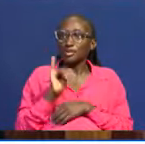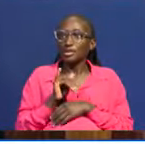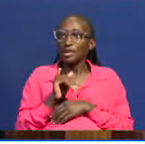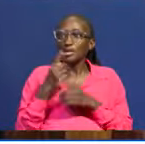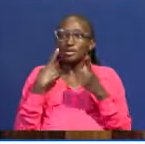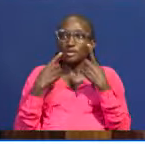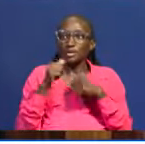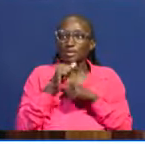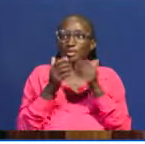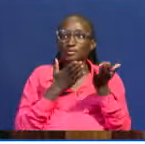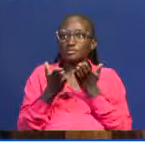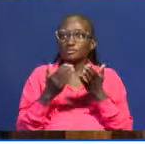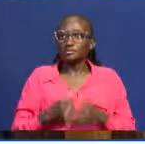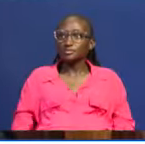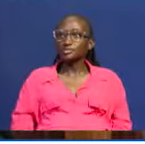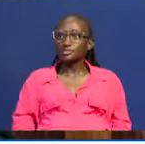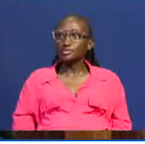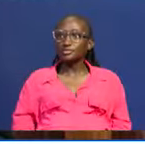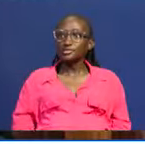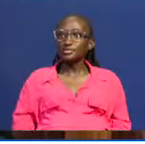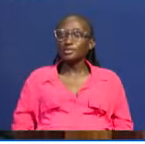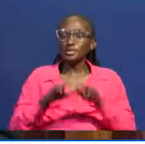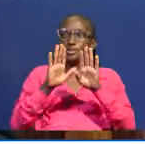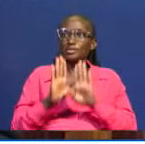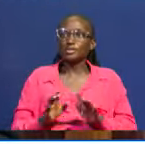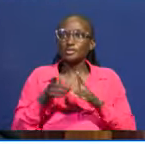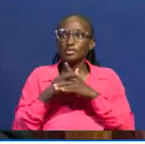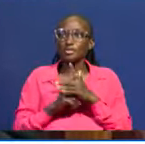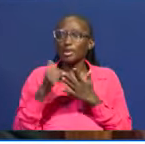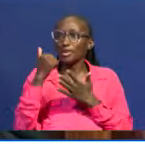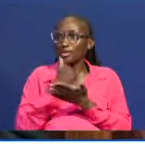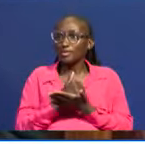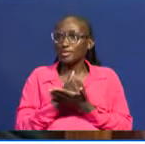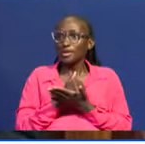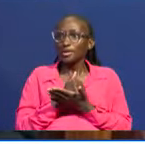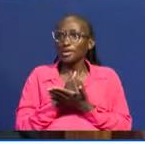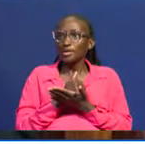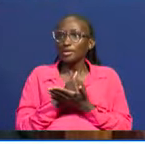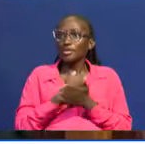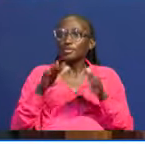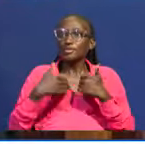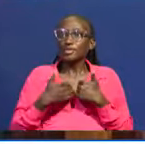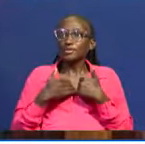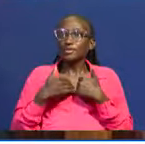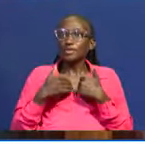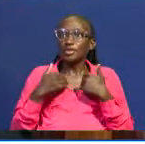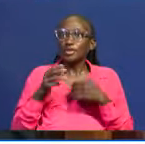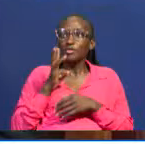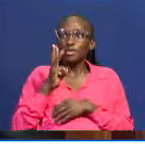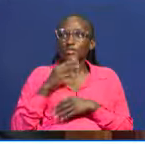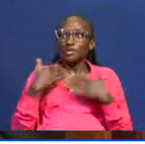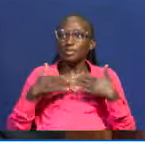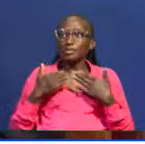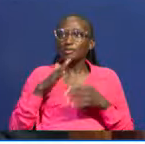crying about services. Is it a priority to renovate the office, or is it a priority to give water to the people of Kibwezi?